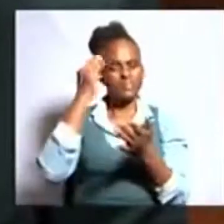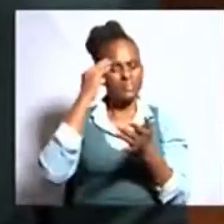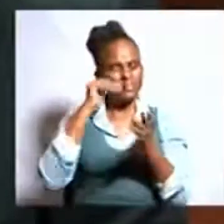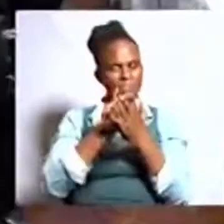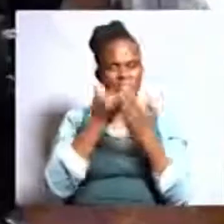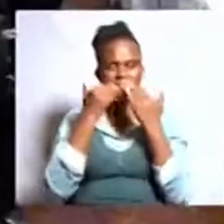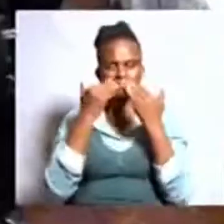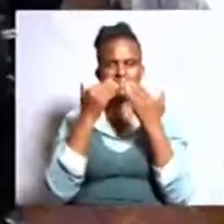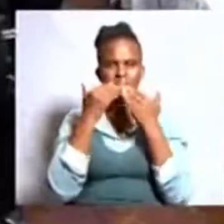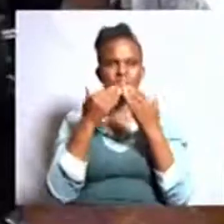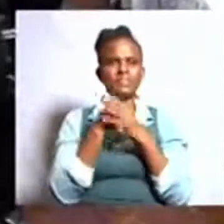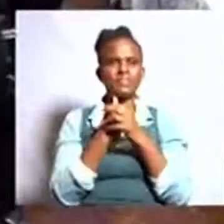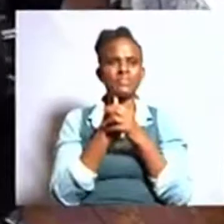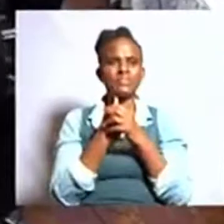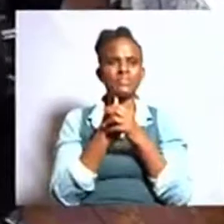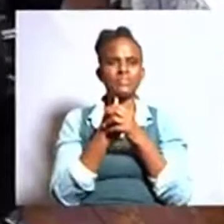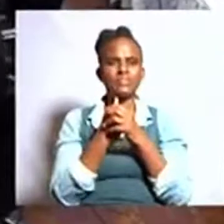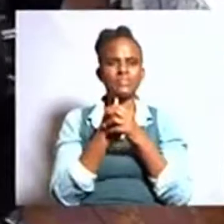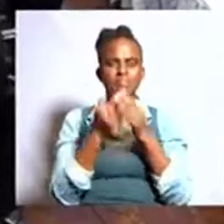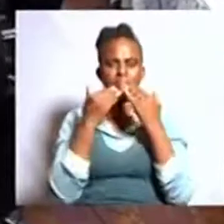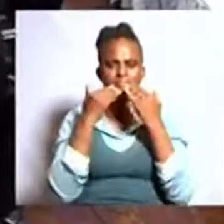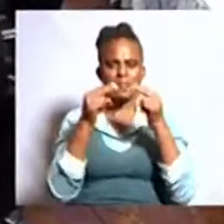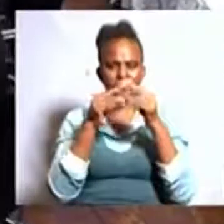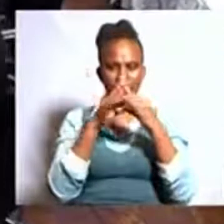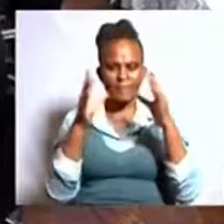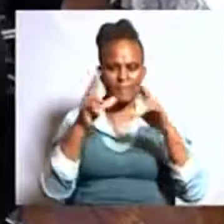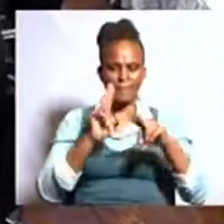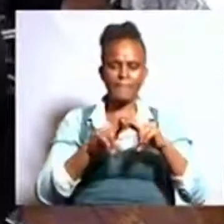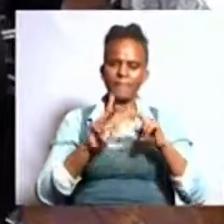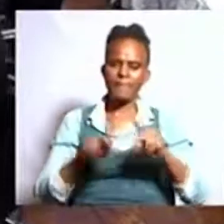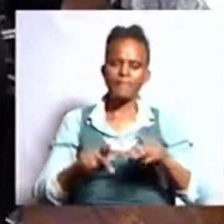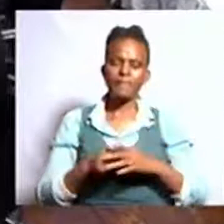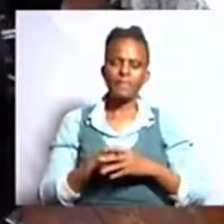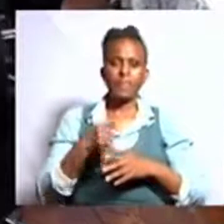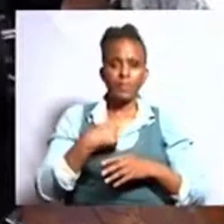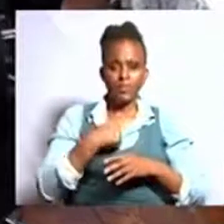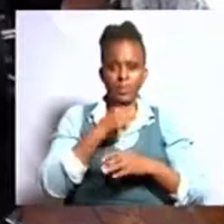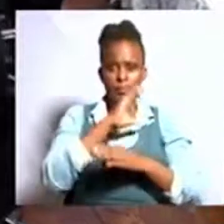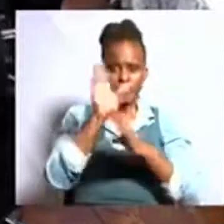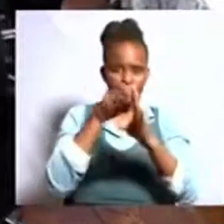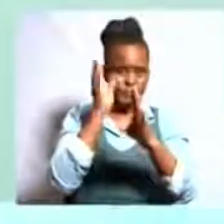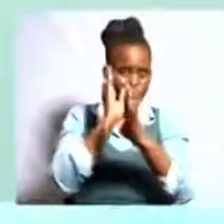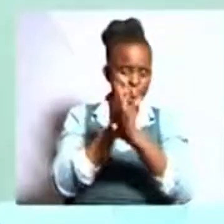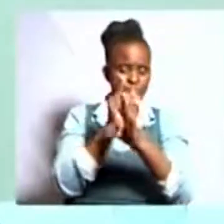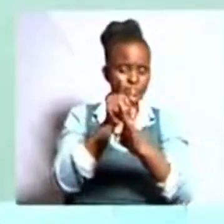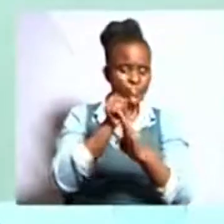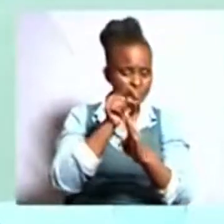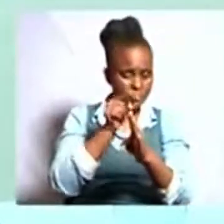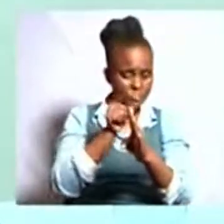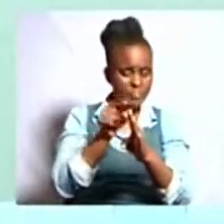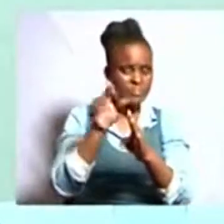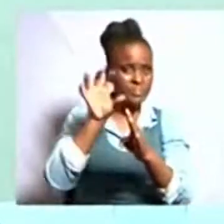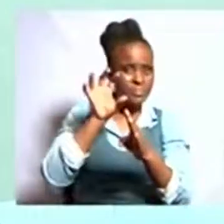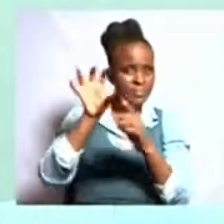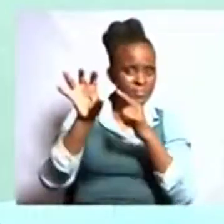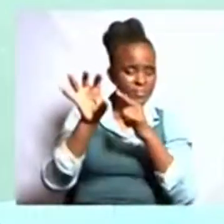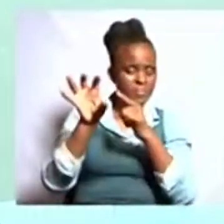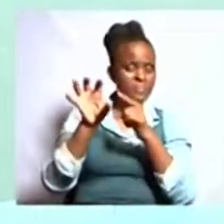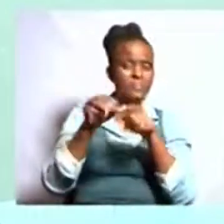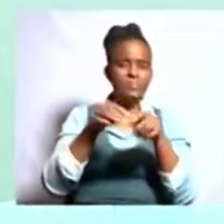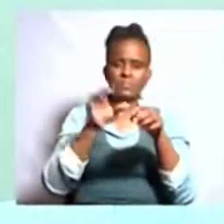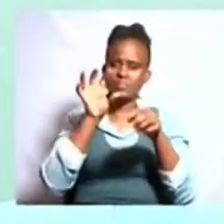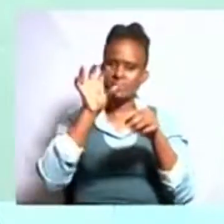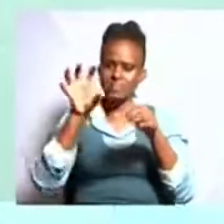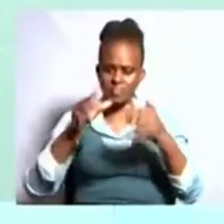Yes, take up the question. Thank you very much, Chair. May I refer that question to the Provincial Youth Development